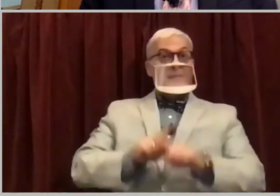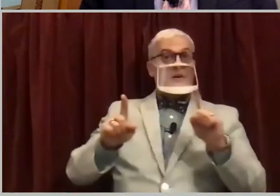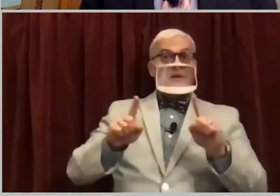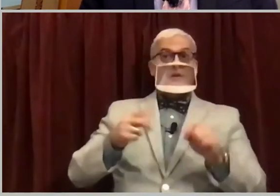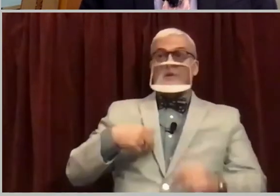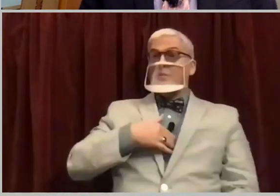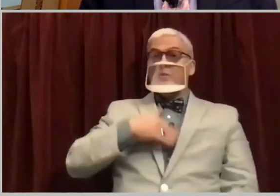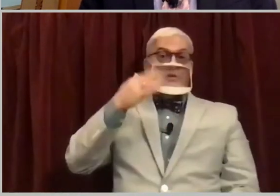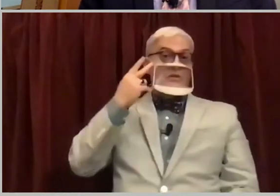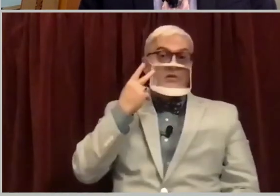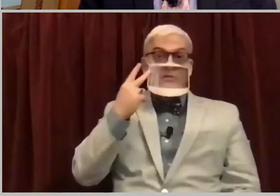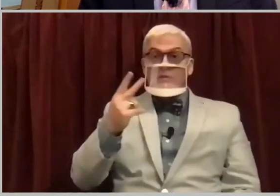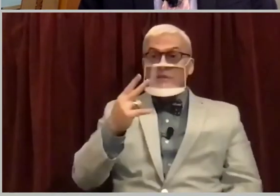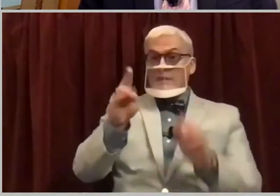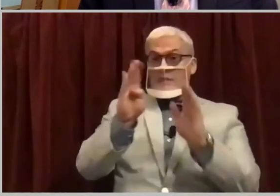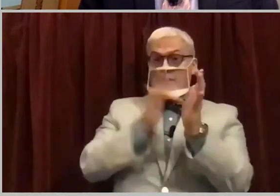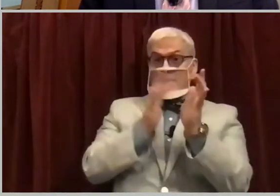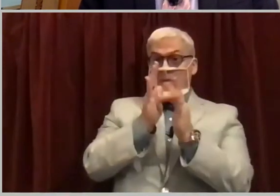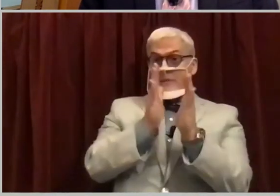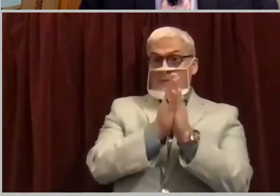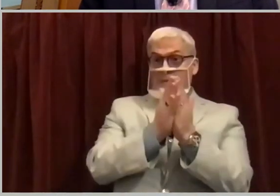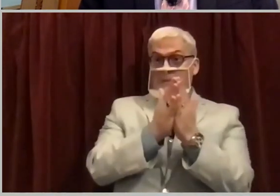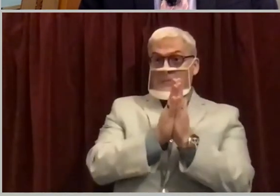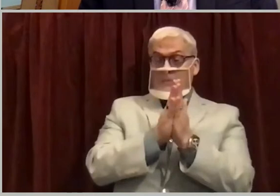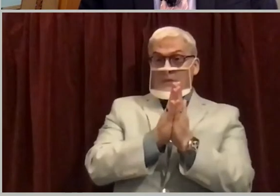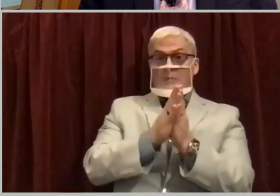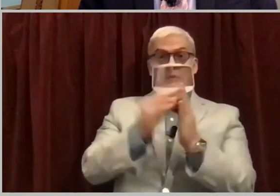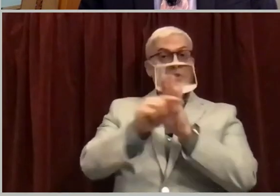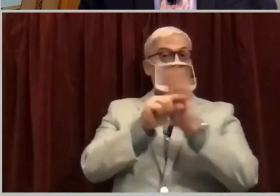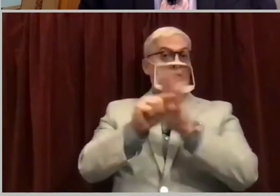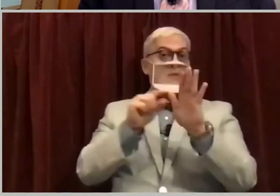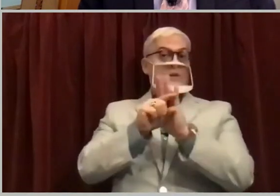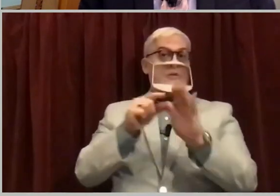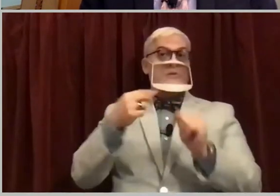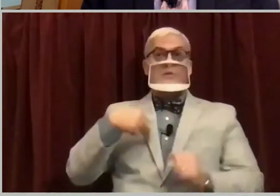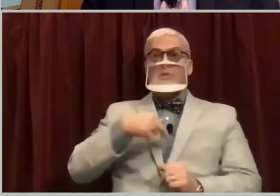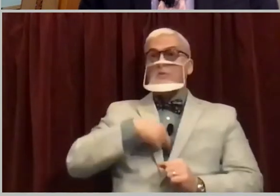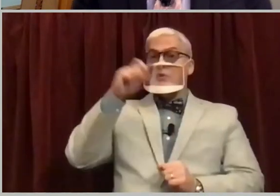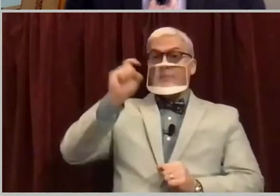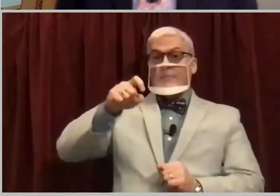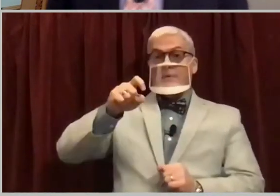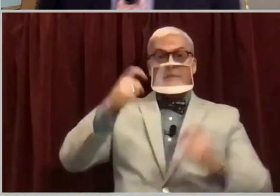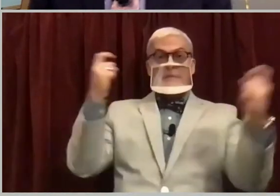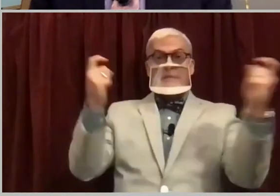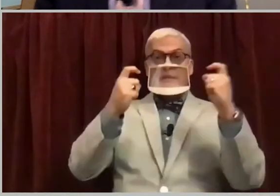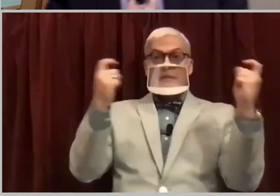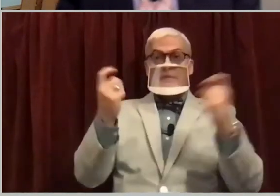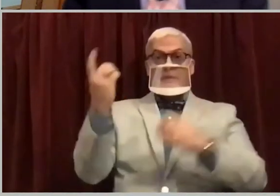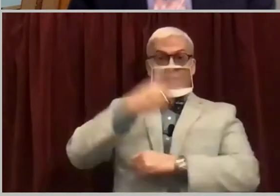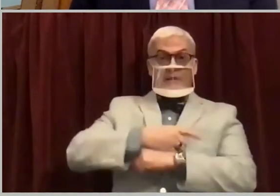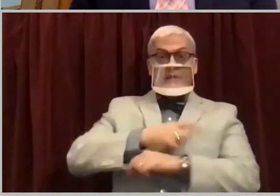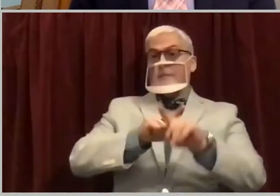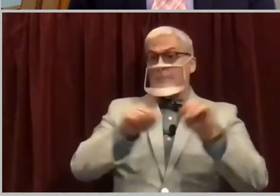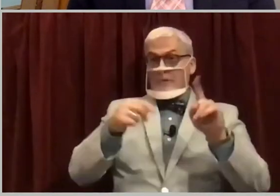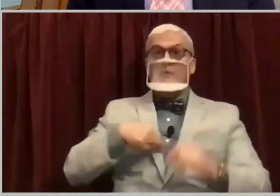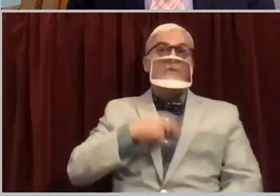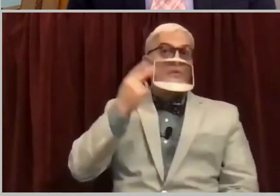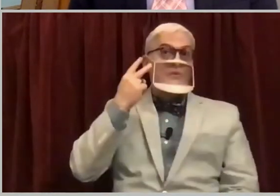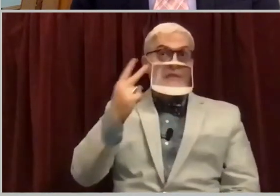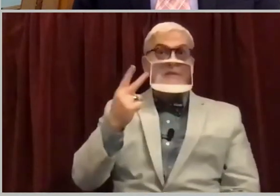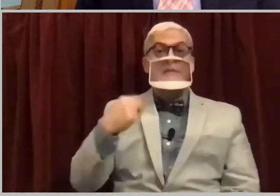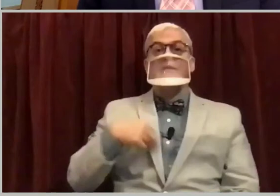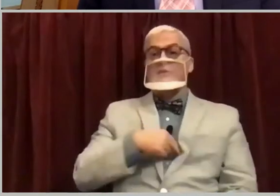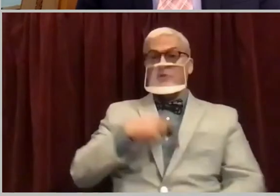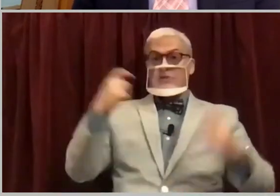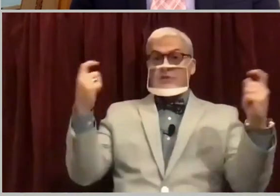in the Bible or in the scriptures a call for us to celebrate this day. What we do see instead as Christians is that we're called to celebrate